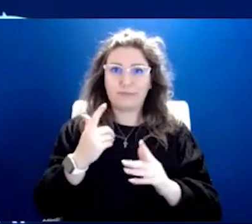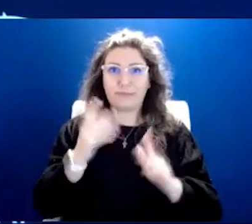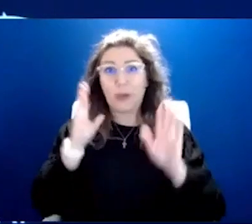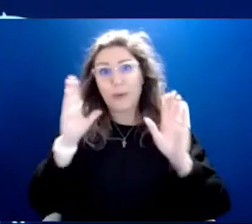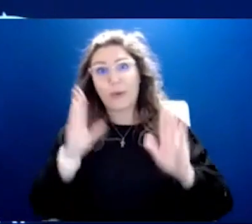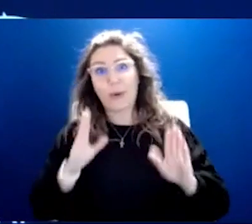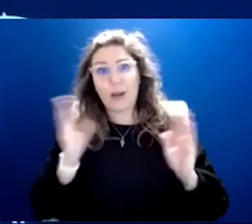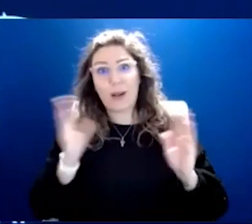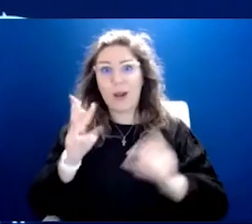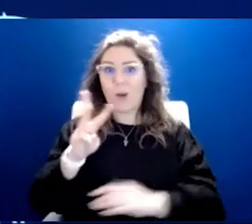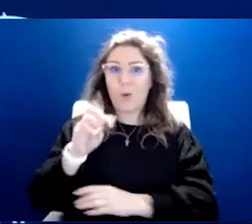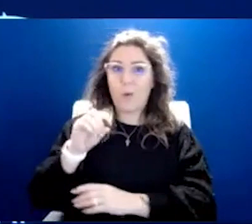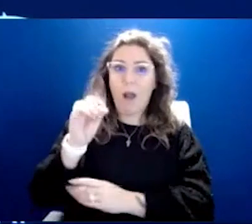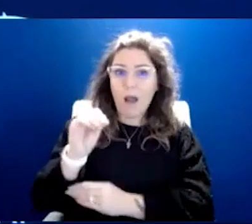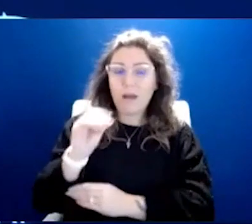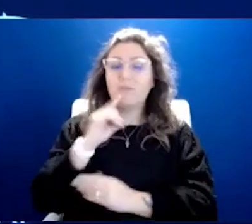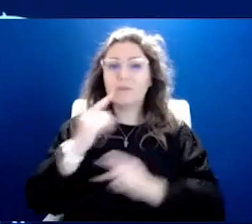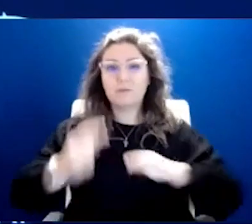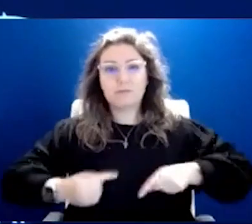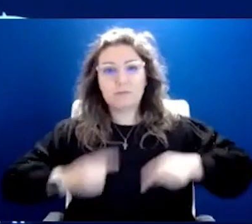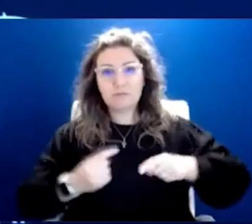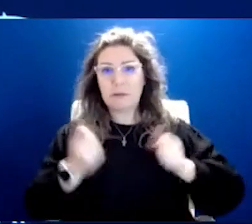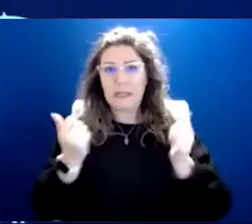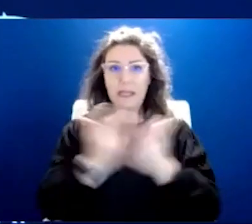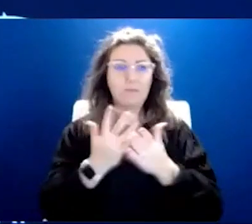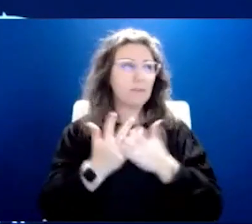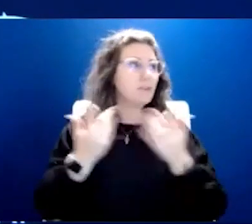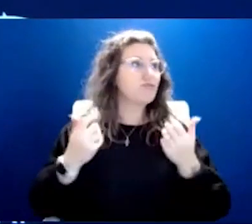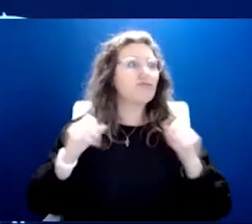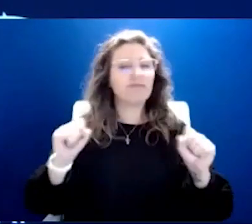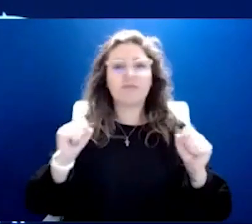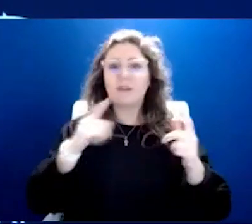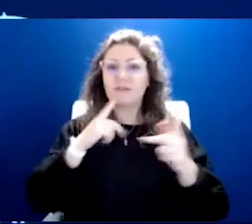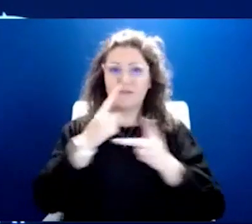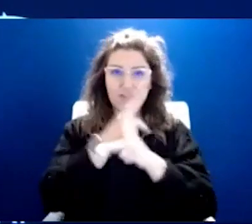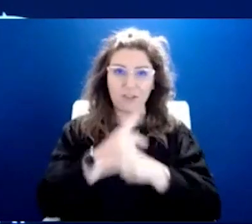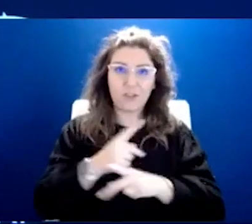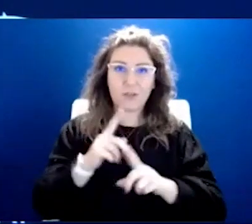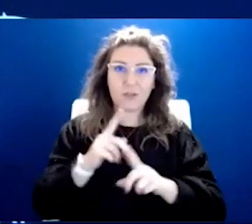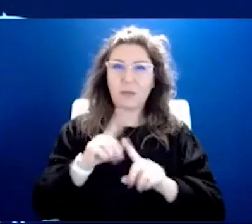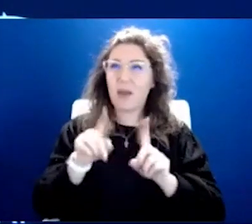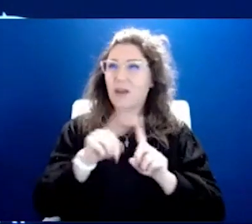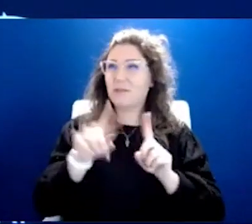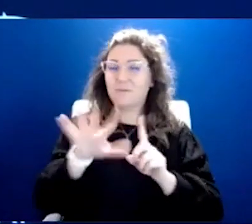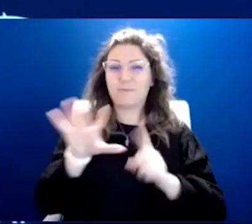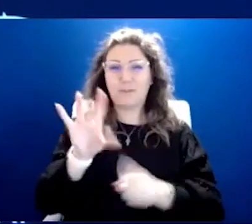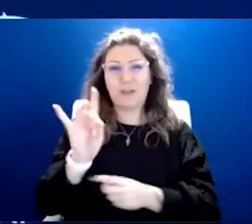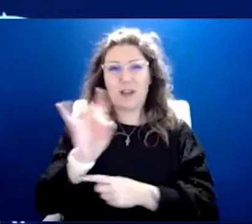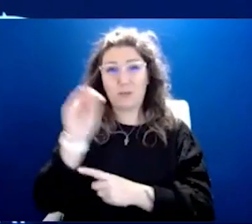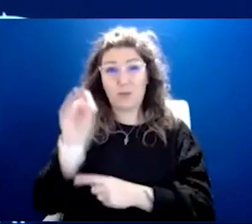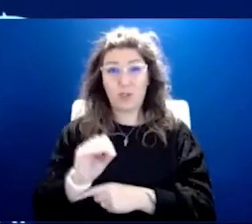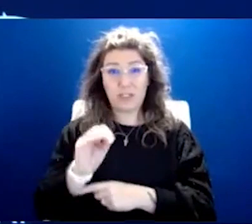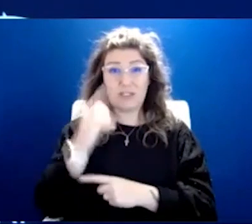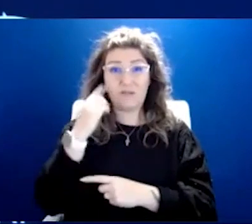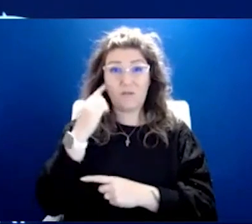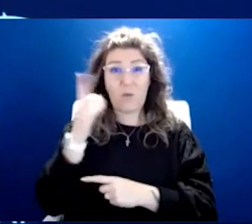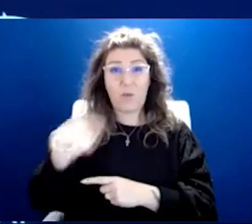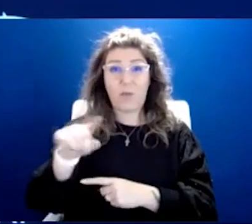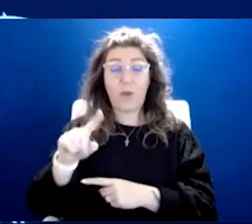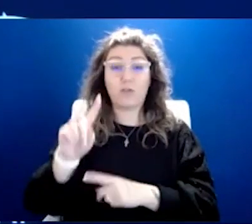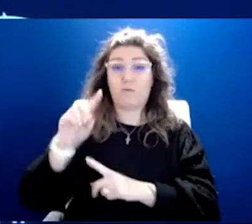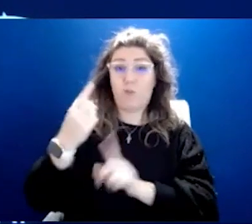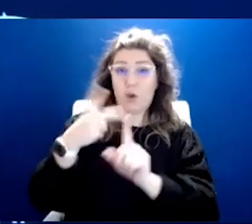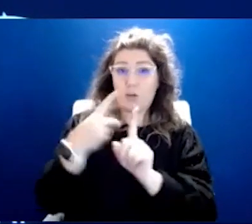and we've done all sorts of things to try to get around that. But we're only at about 58% for those that have had a first dose of